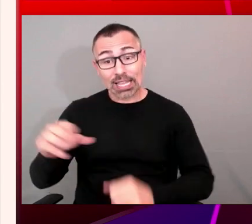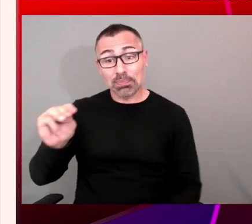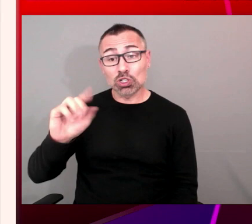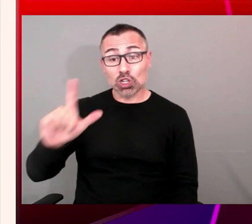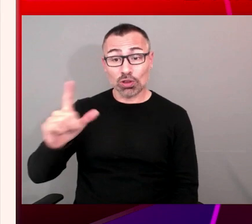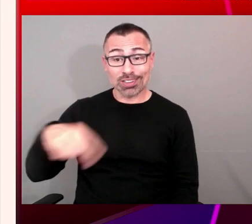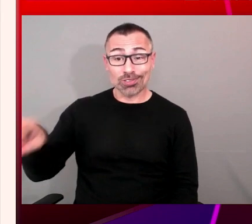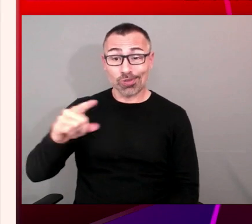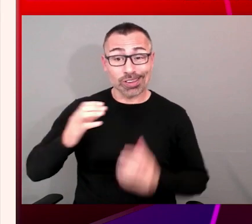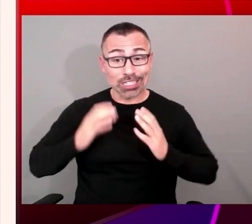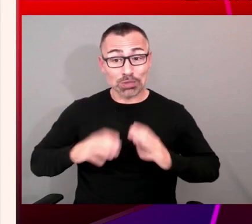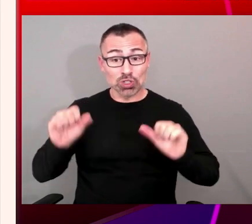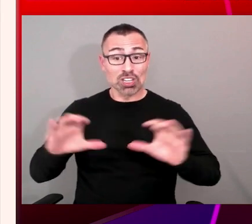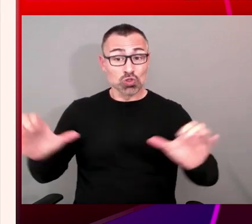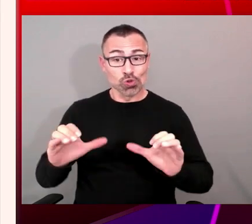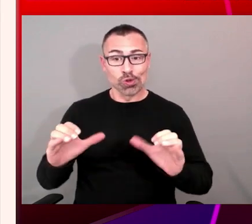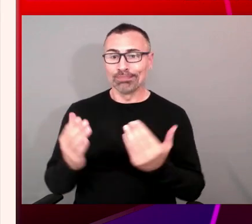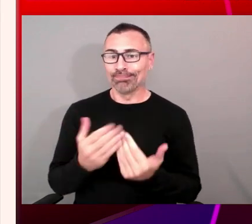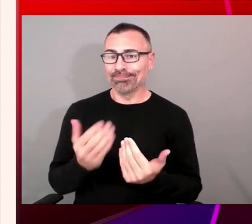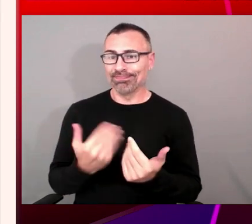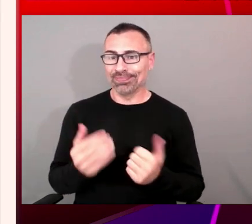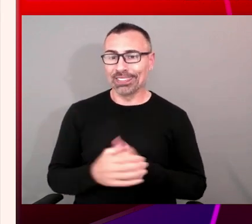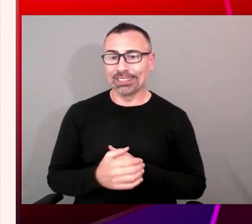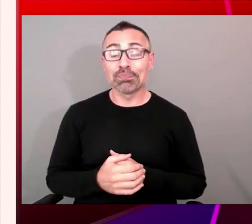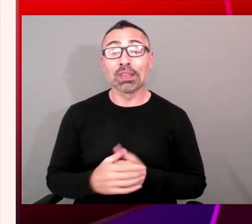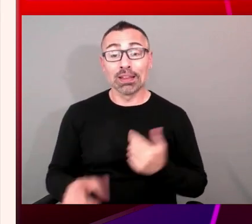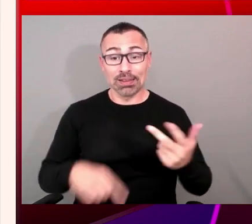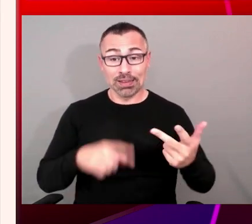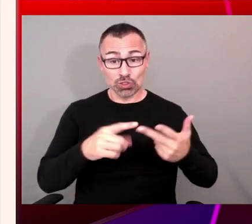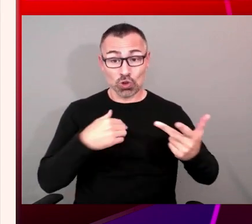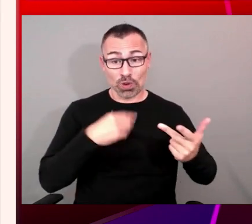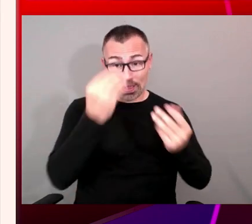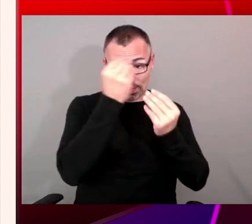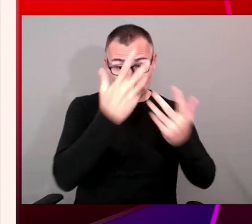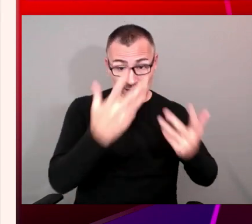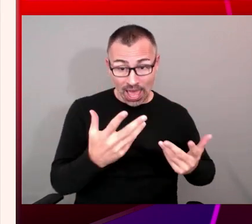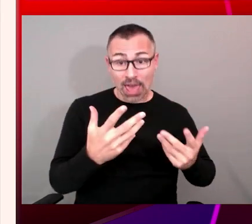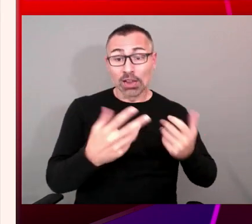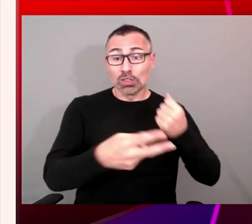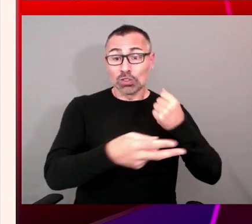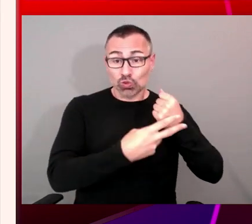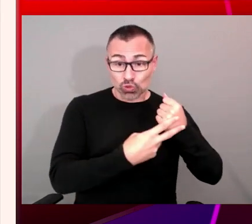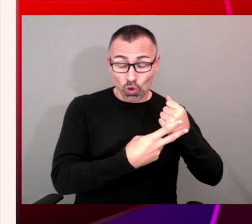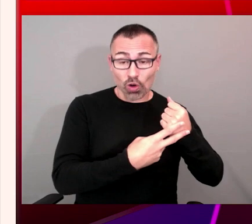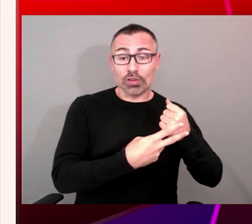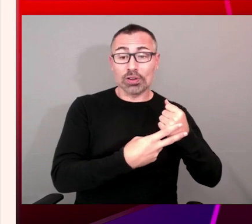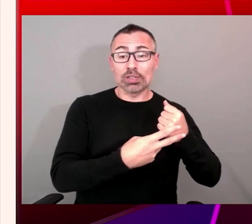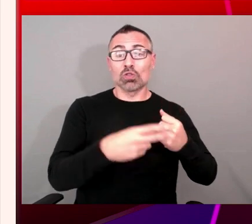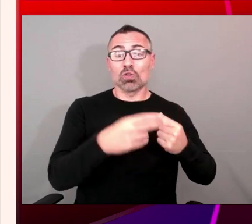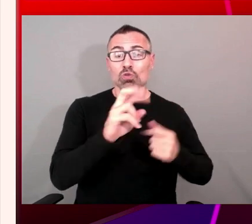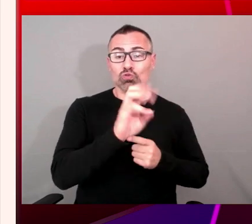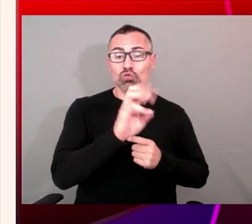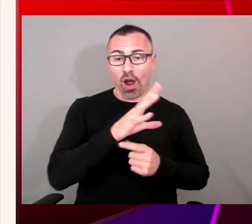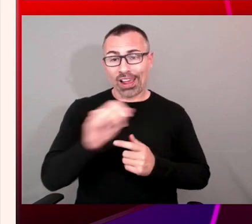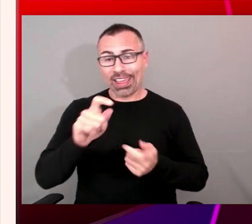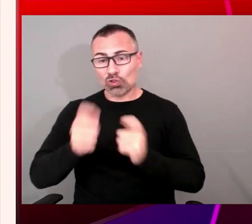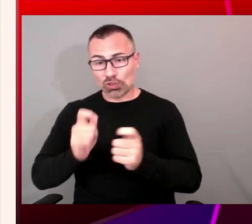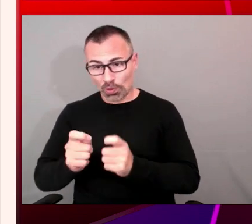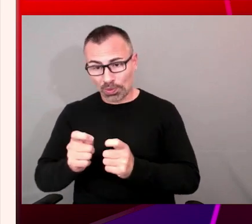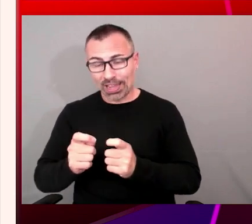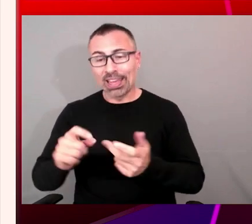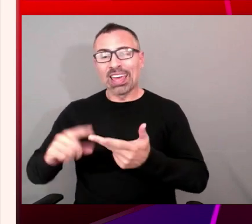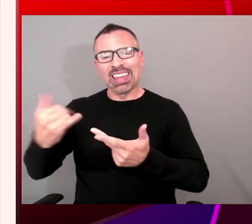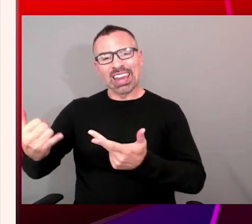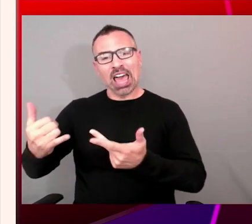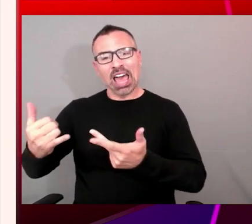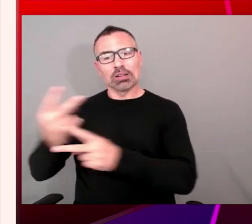Very cool. And then once we have sort of the raw data storage and the transformed data storage, it's really about how we compute on that data. And so